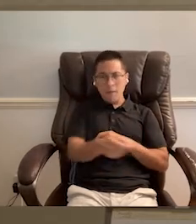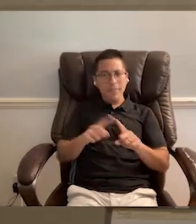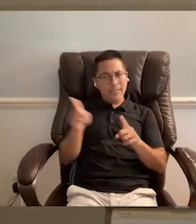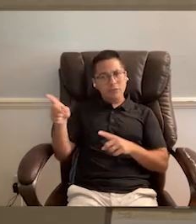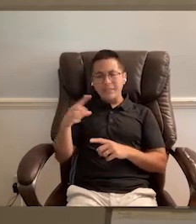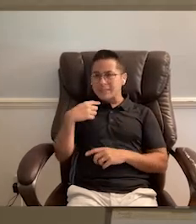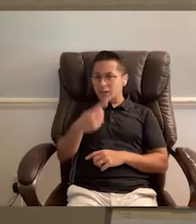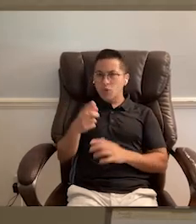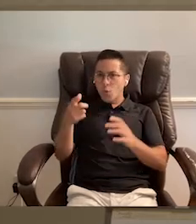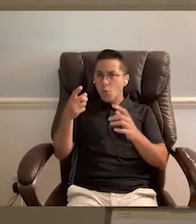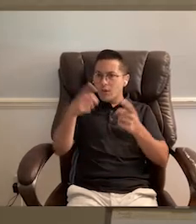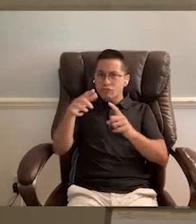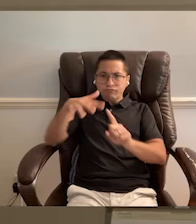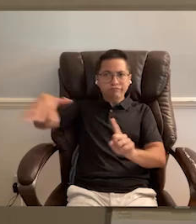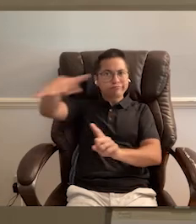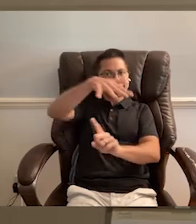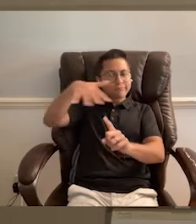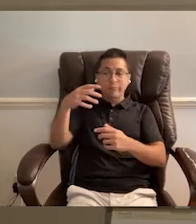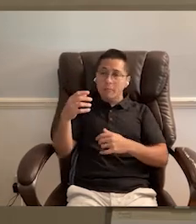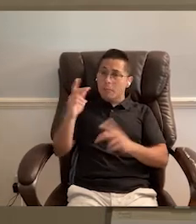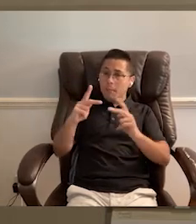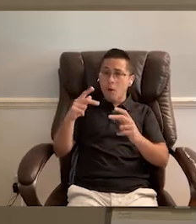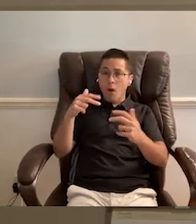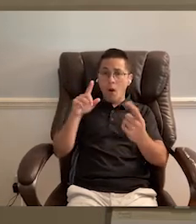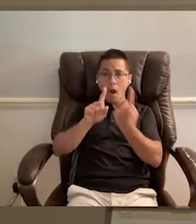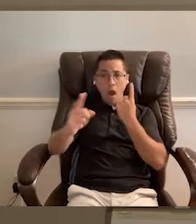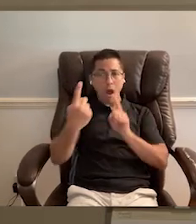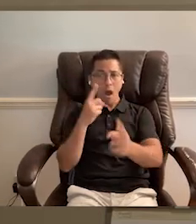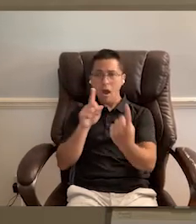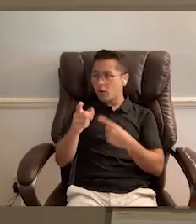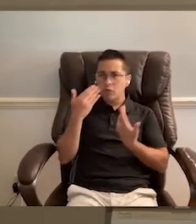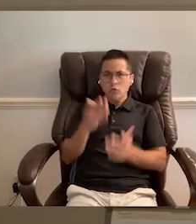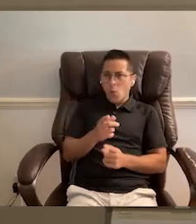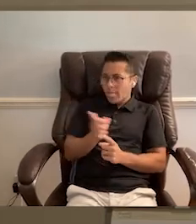So let me run this video here to see how it looks like. Here we see a blind person crossing the street.